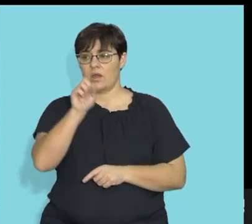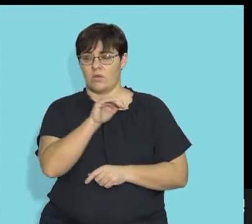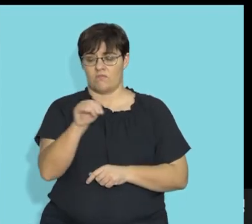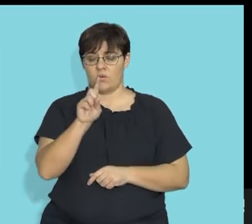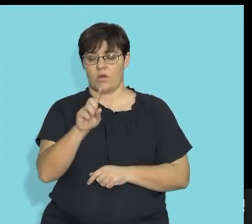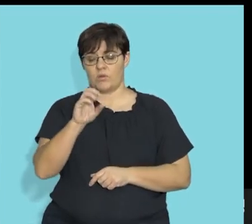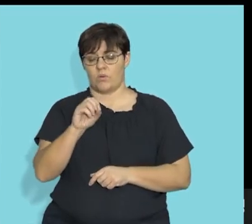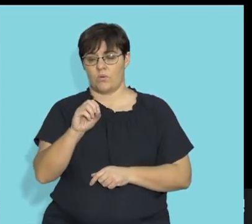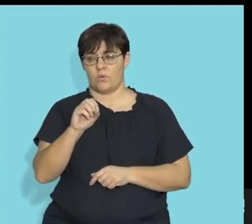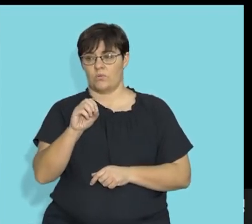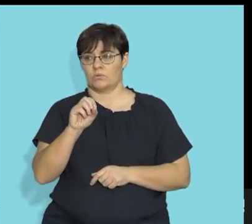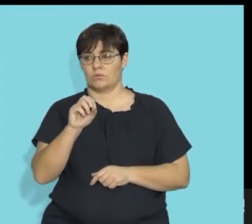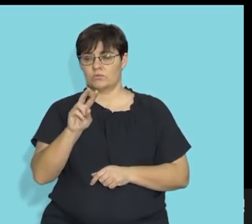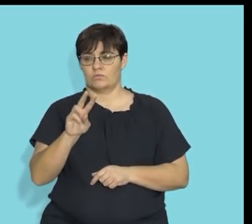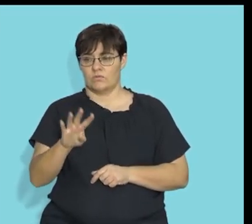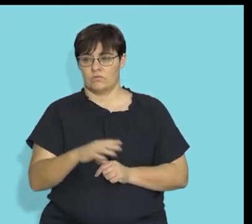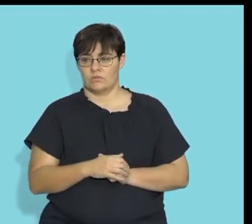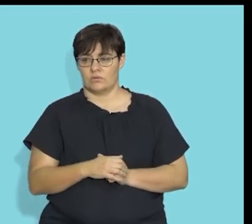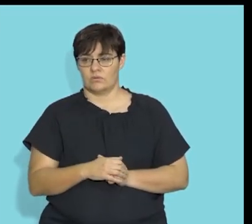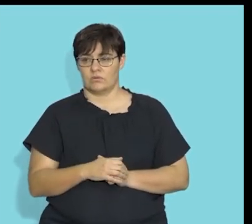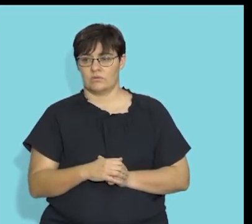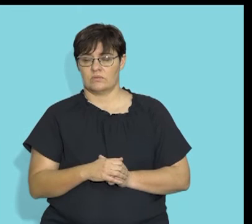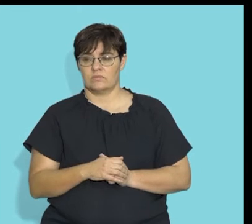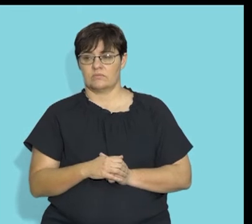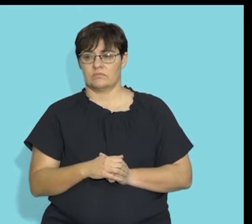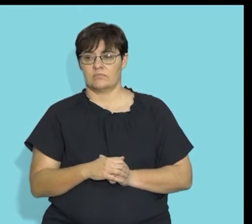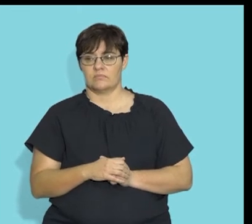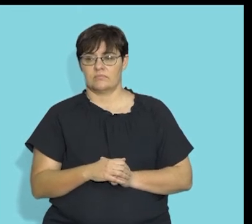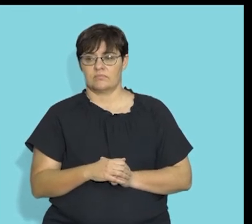is equal to 1 over 124.